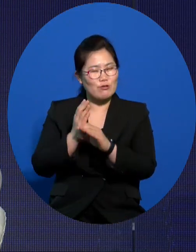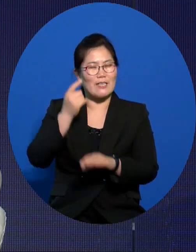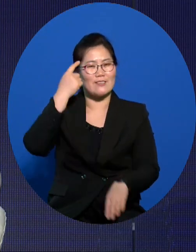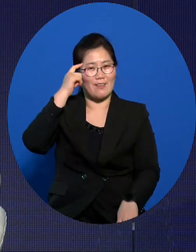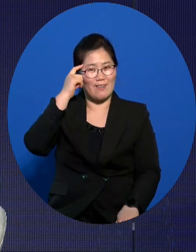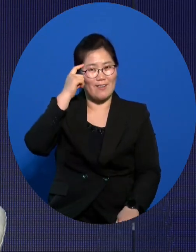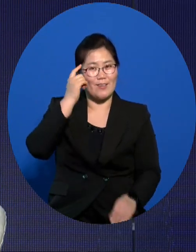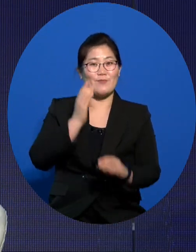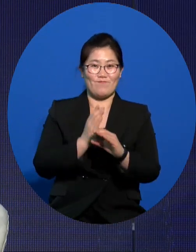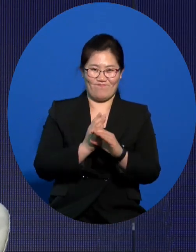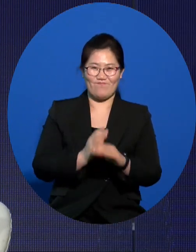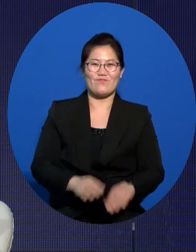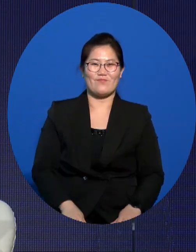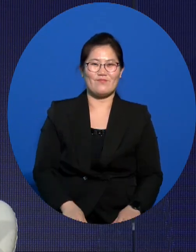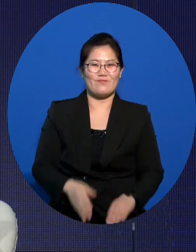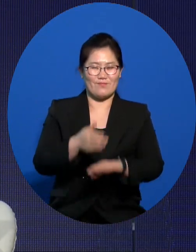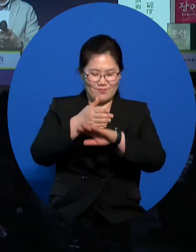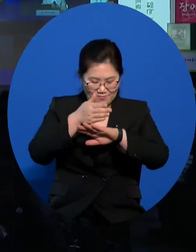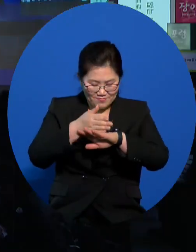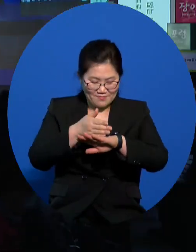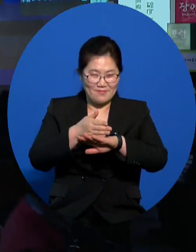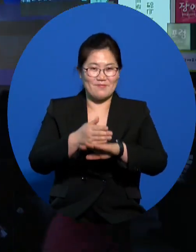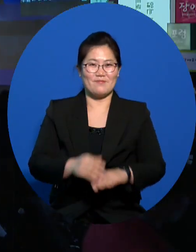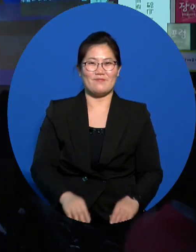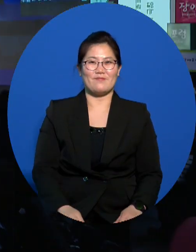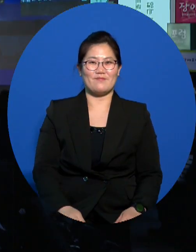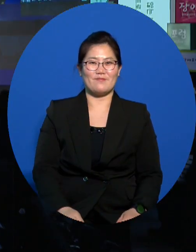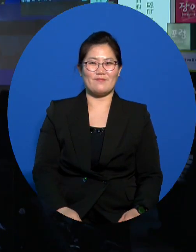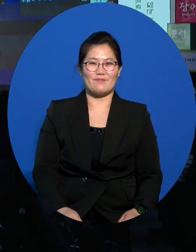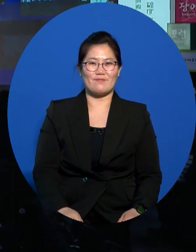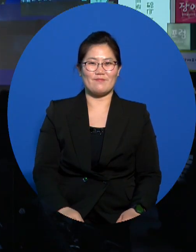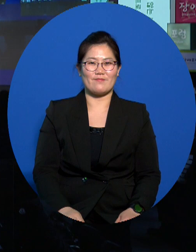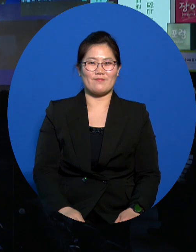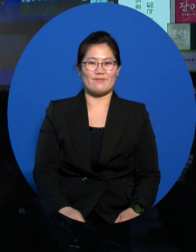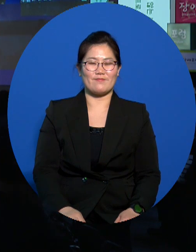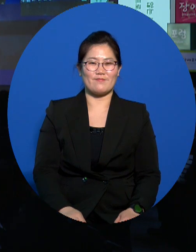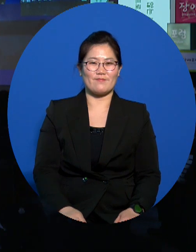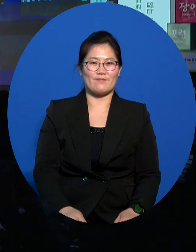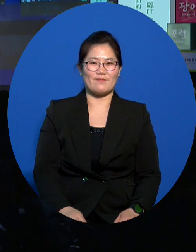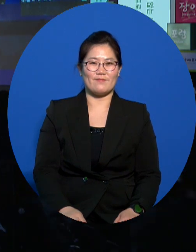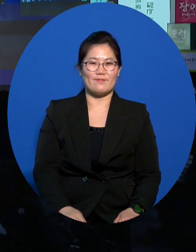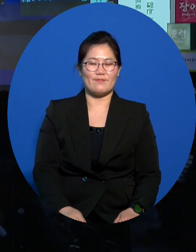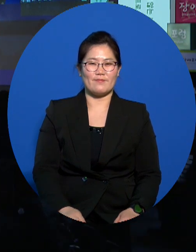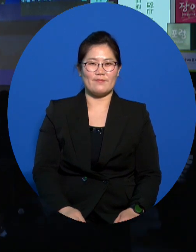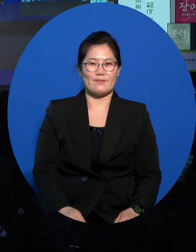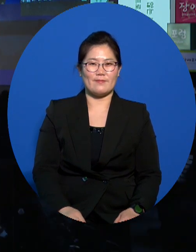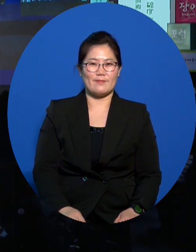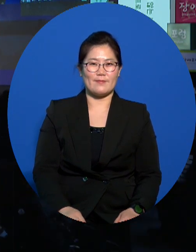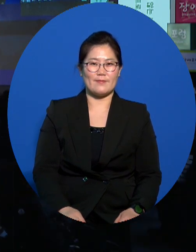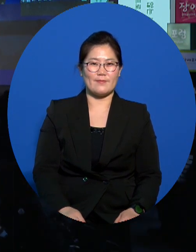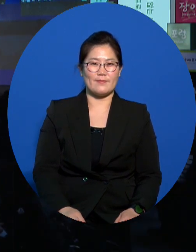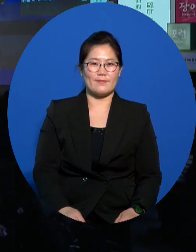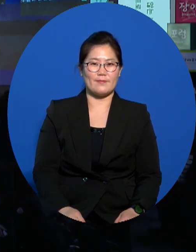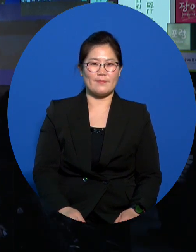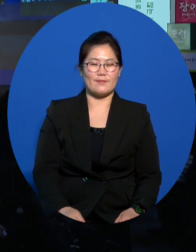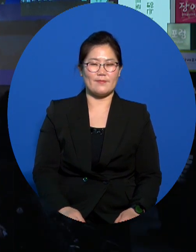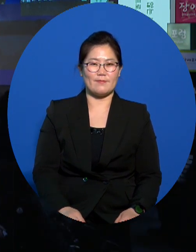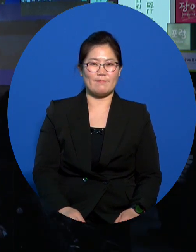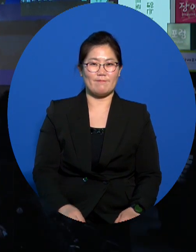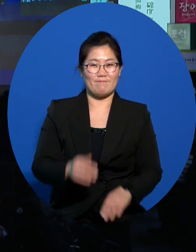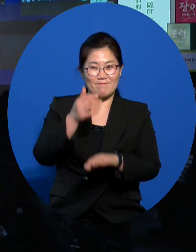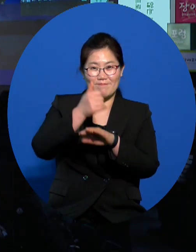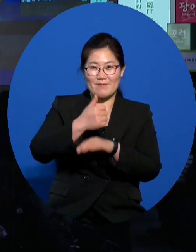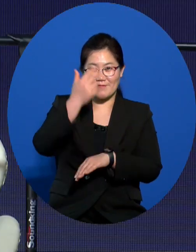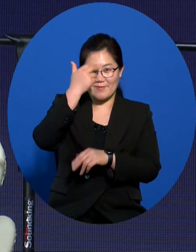and implemented. And so I believe that our society overall continues to develop. Thank you very much. Last but